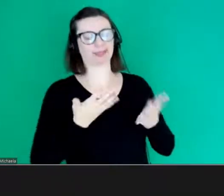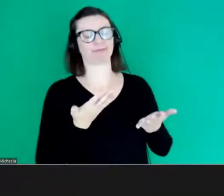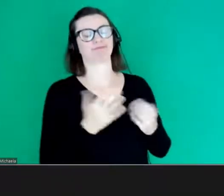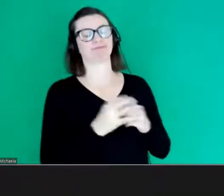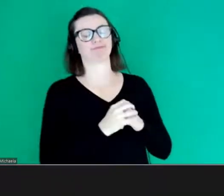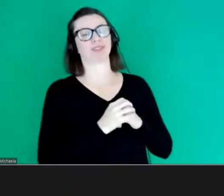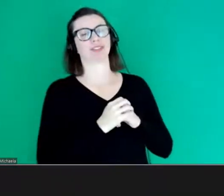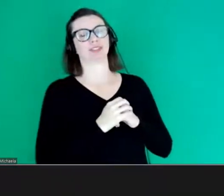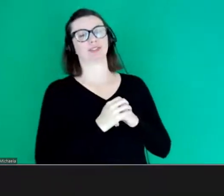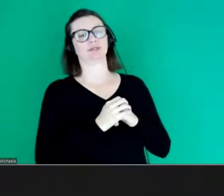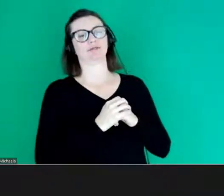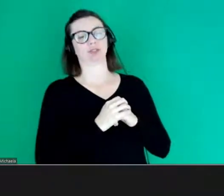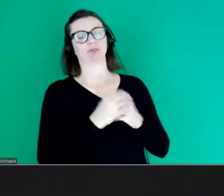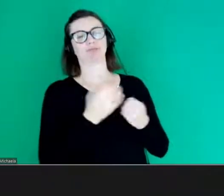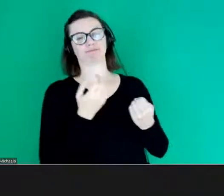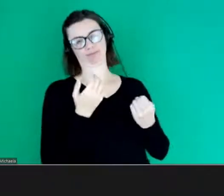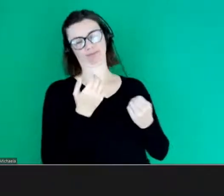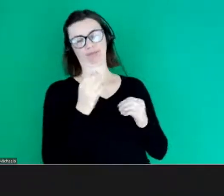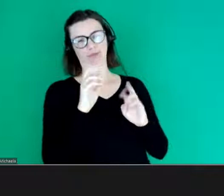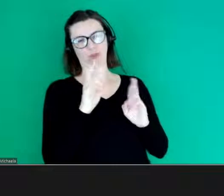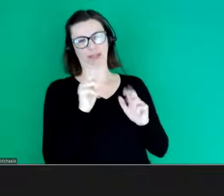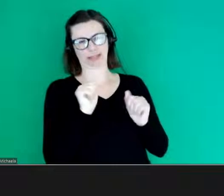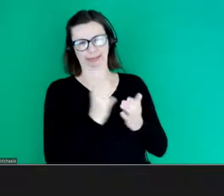couple questions here.